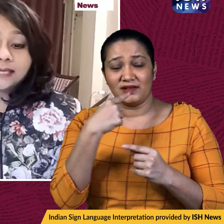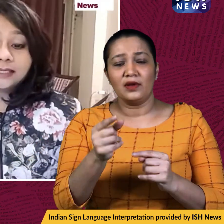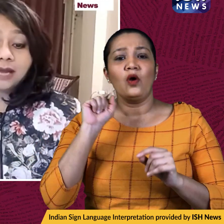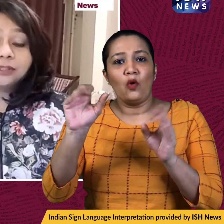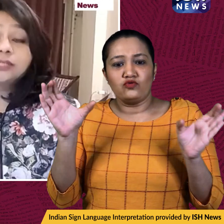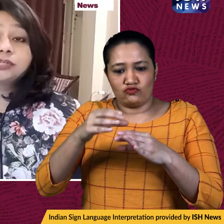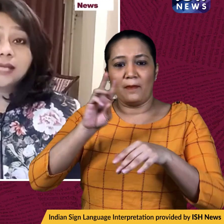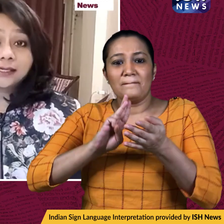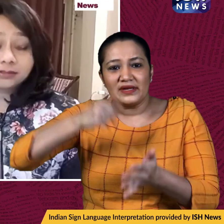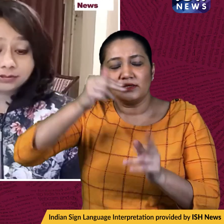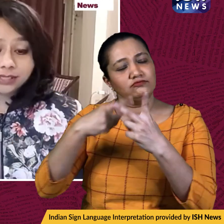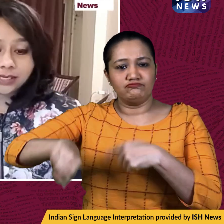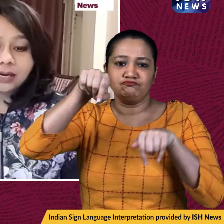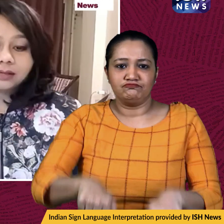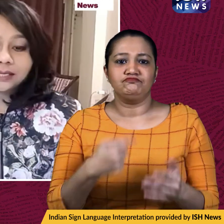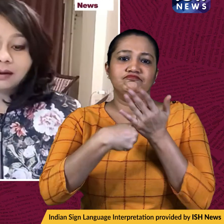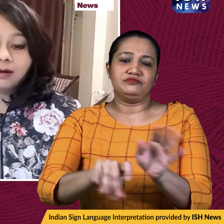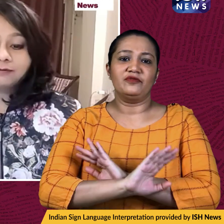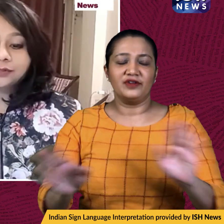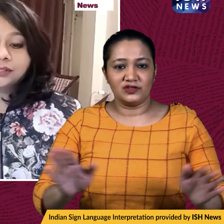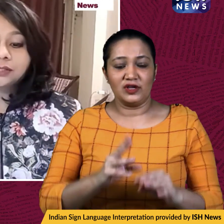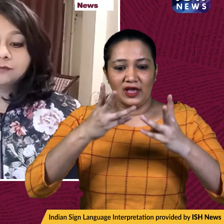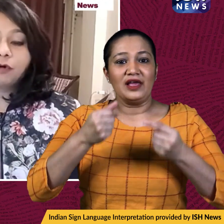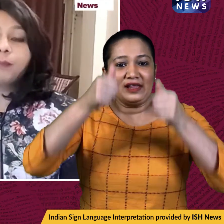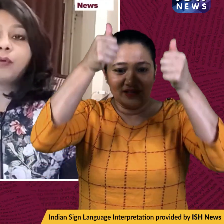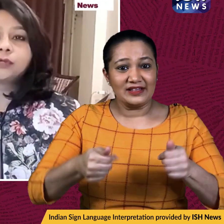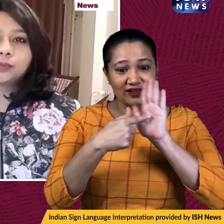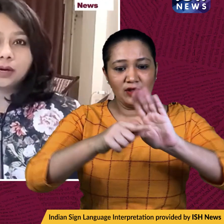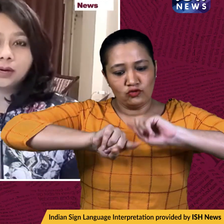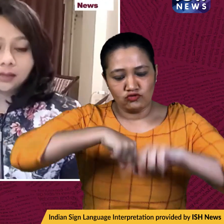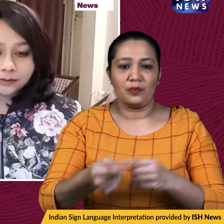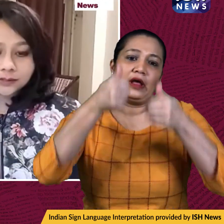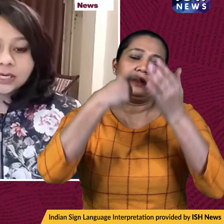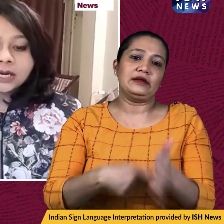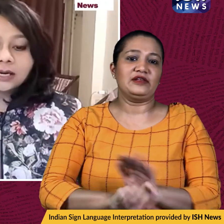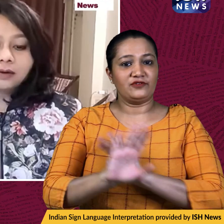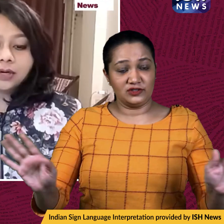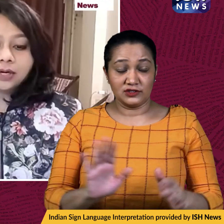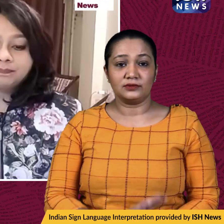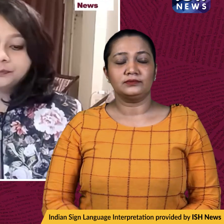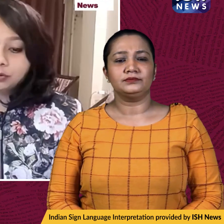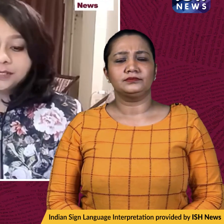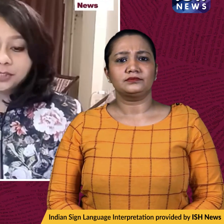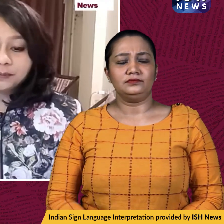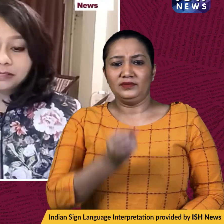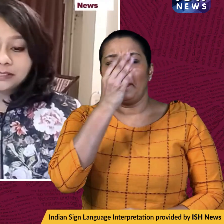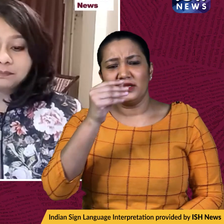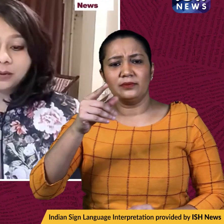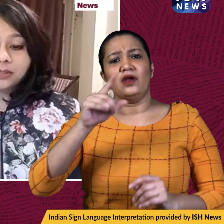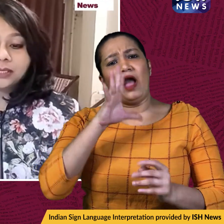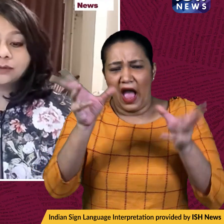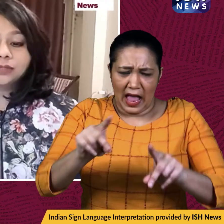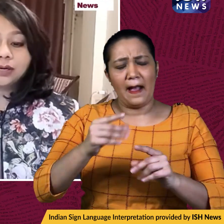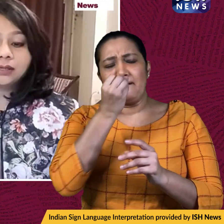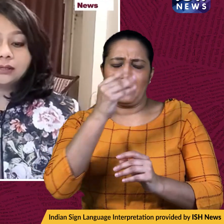with his state cabinet, resigned today, a day after results for polls were announced. Now, though BJP